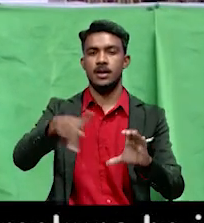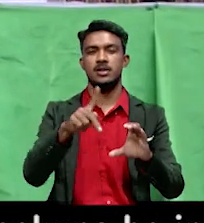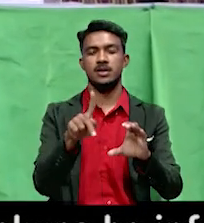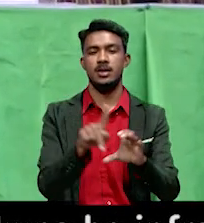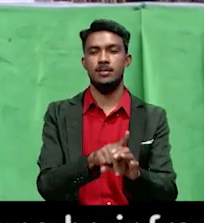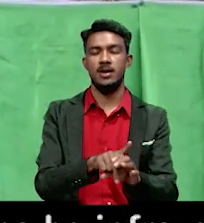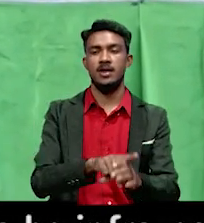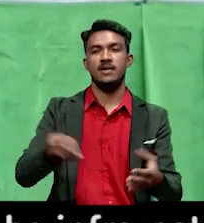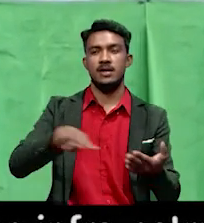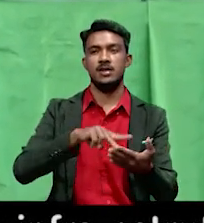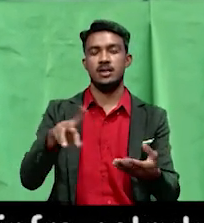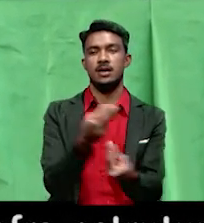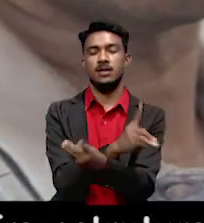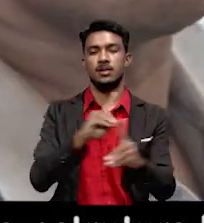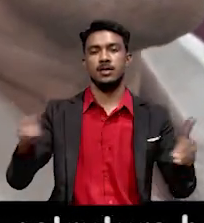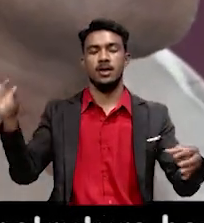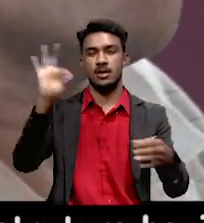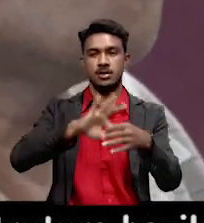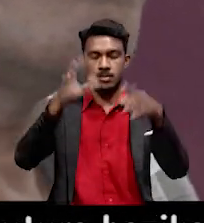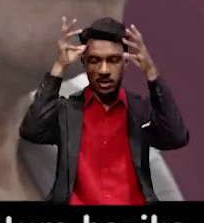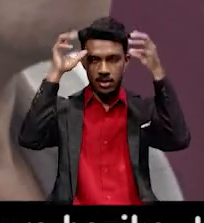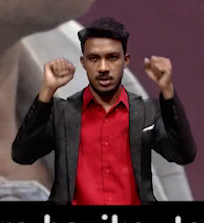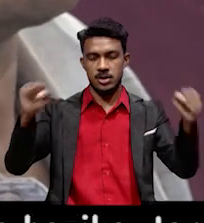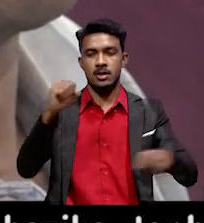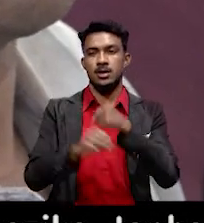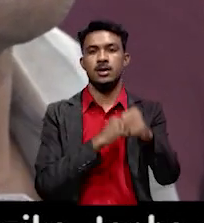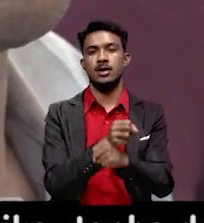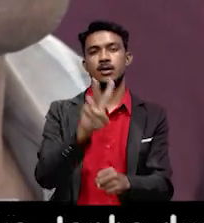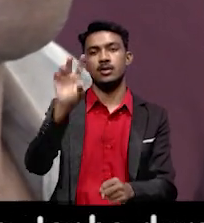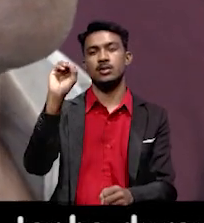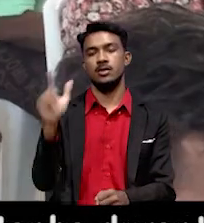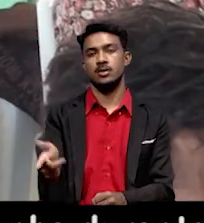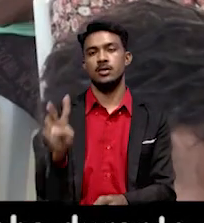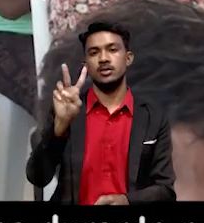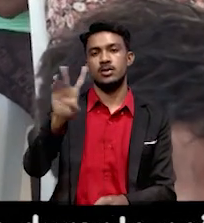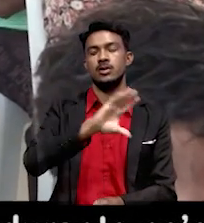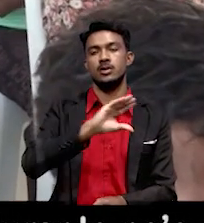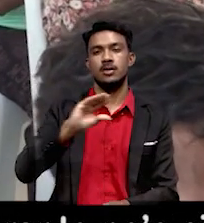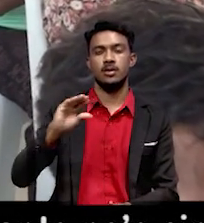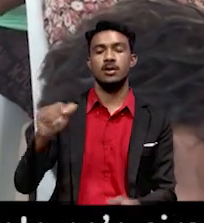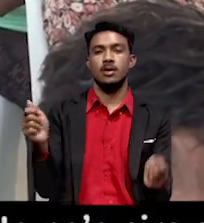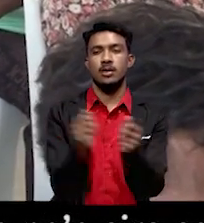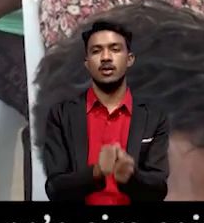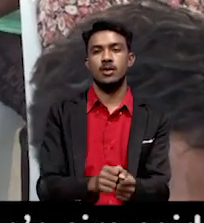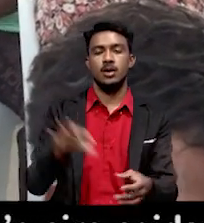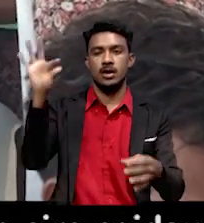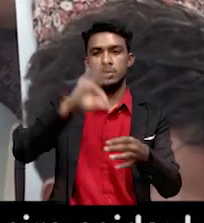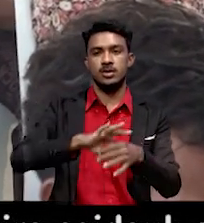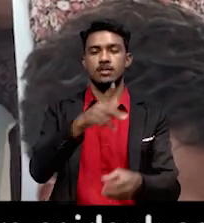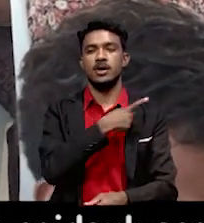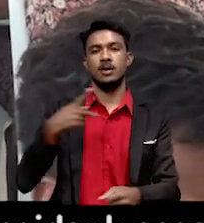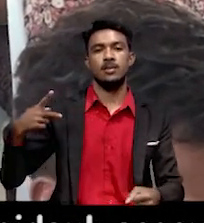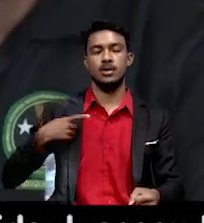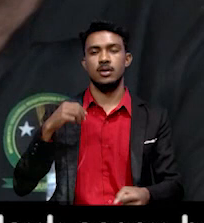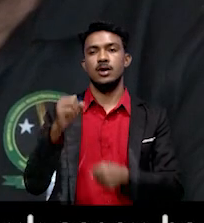demokrasia ia eleições presidenciais tinan rihun rua rua nuku resen rua o eleições parlamentar rihun rua rua